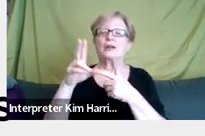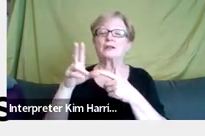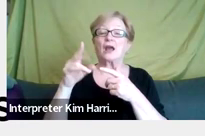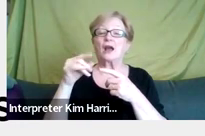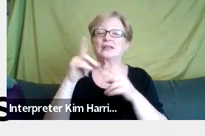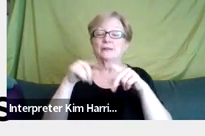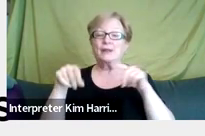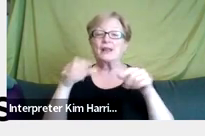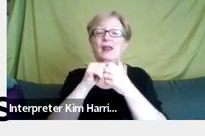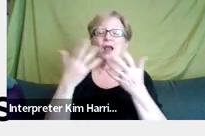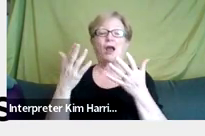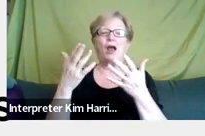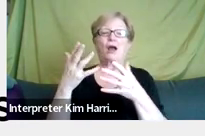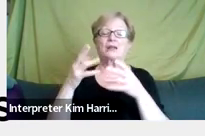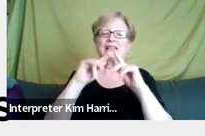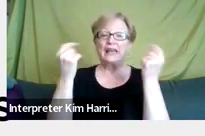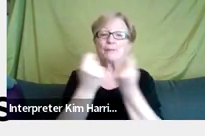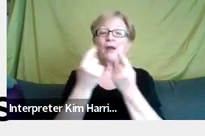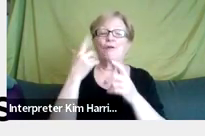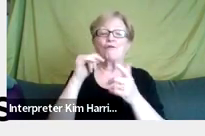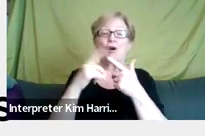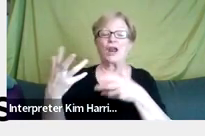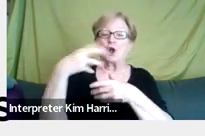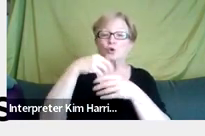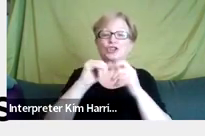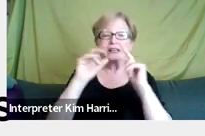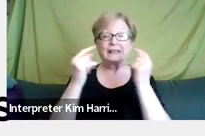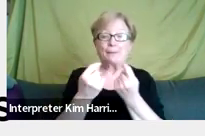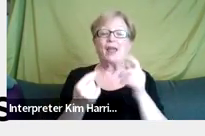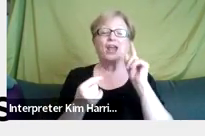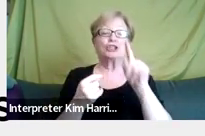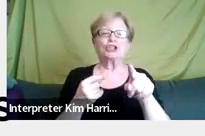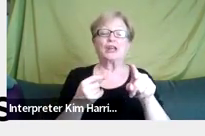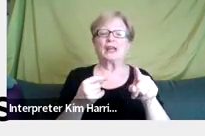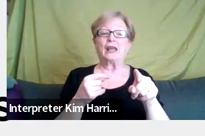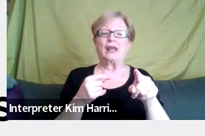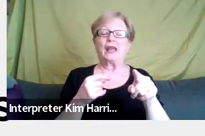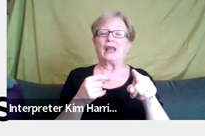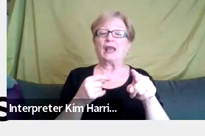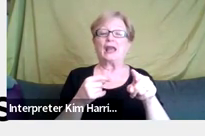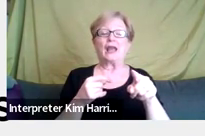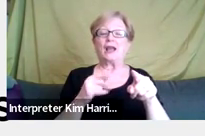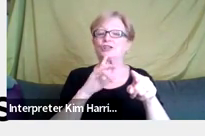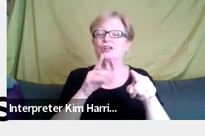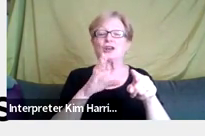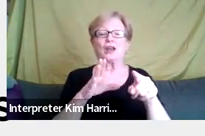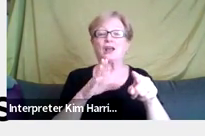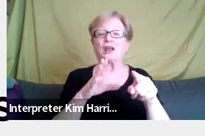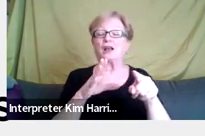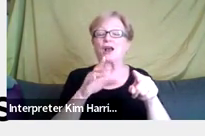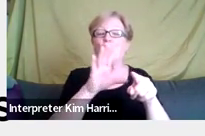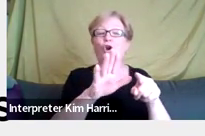diversity, equity, and inclusion team. She is the picture on